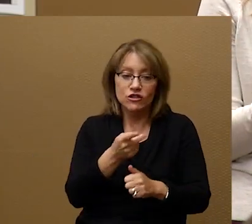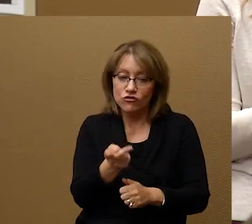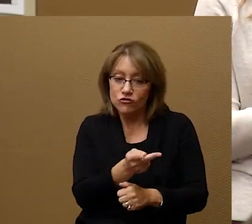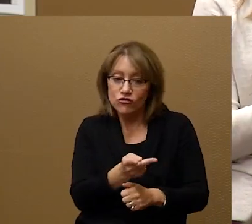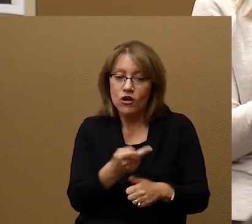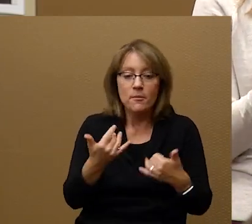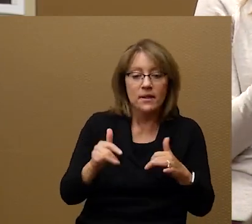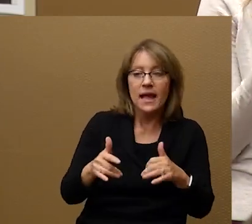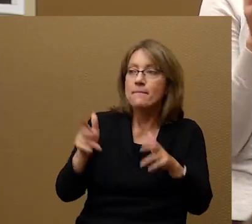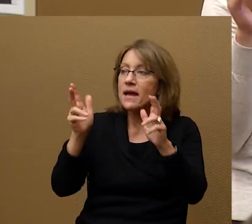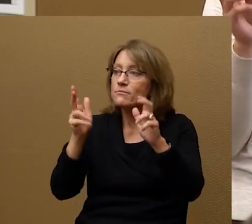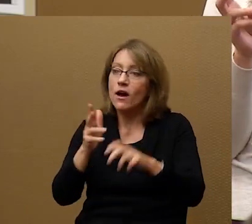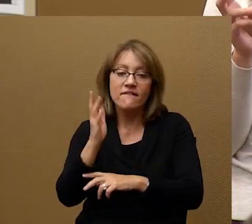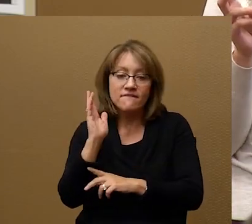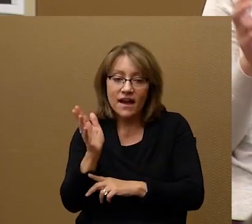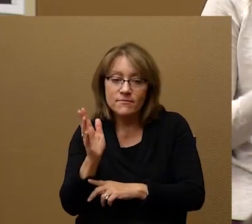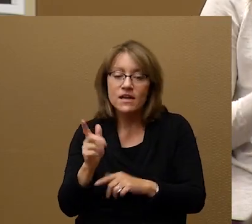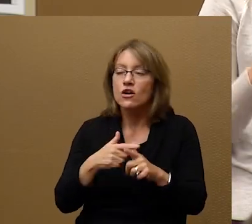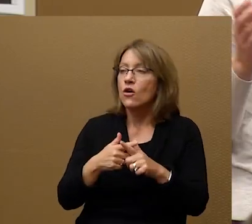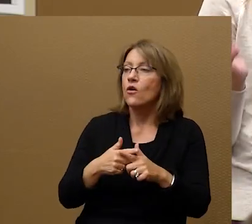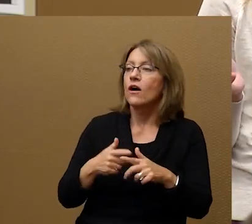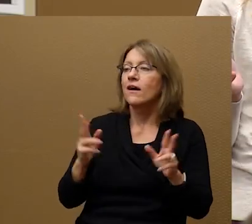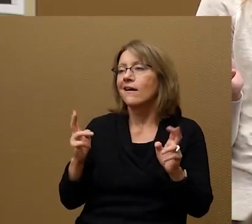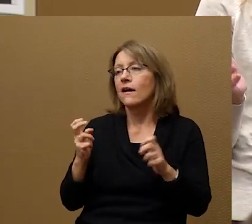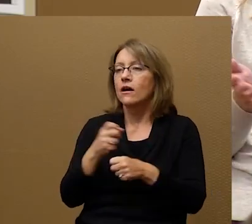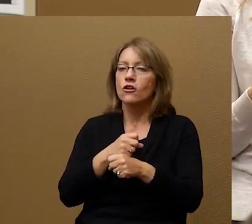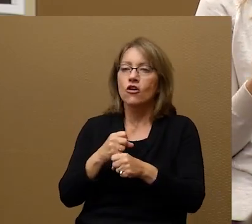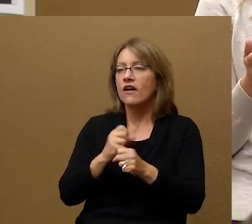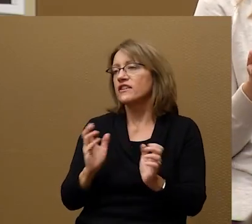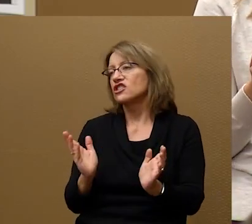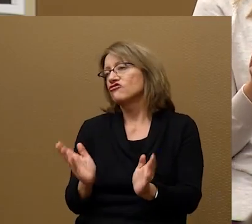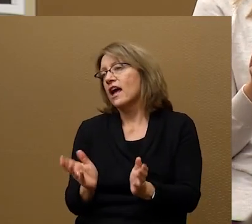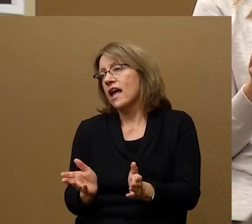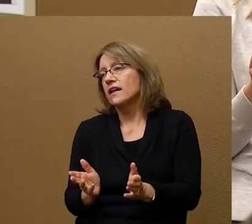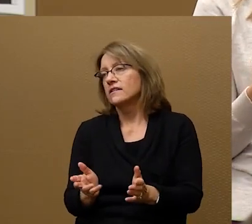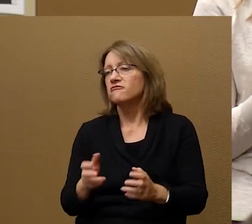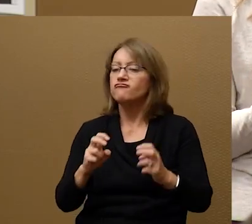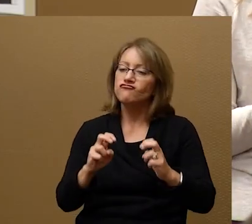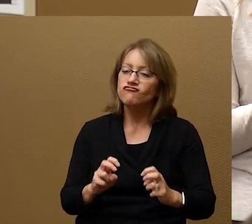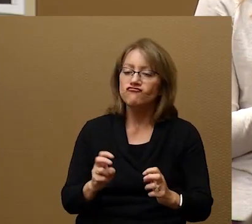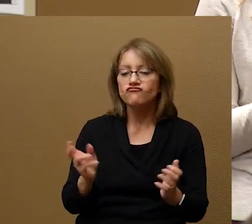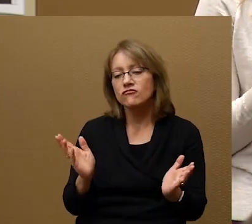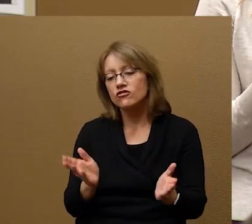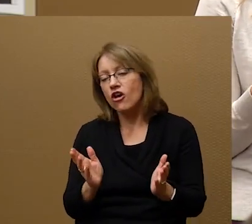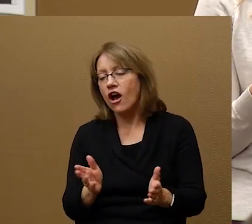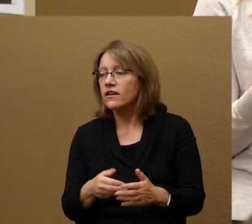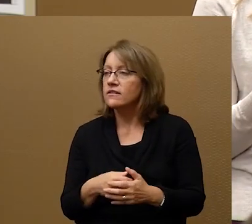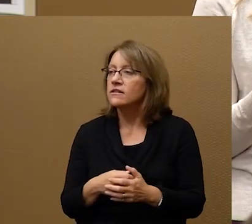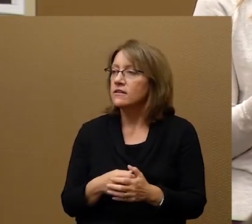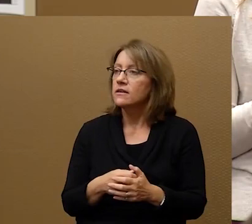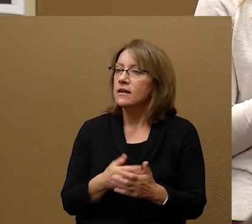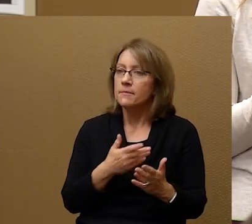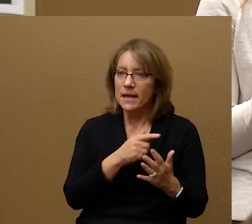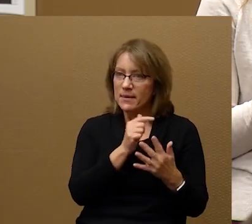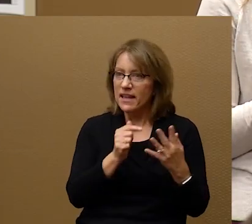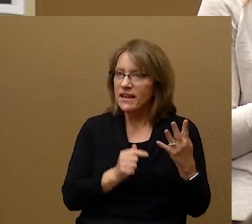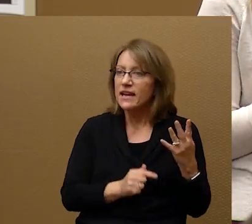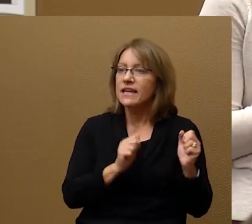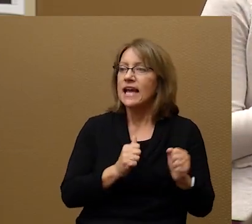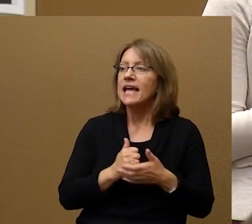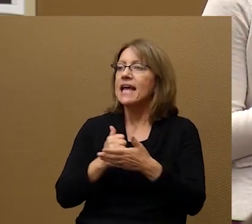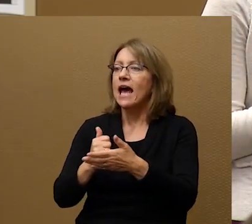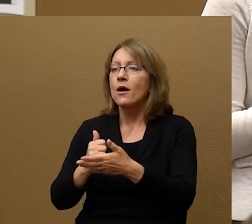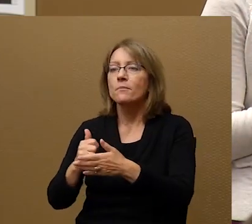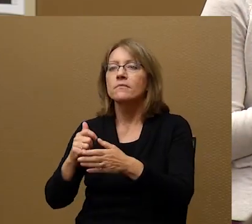basketball for 5 minutes, or you have like a coffee chat, you start off the morning by talking to them. Any of these things might help with the